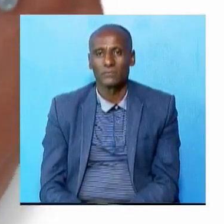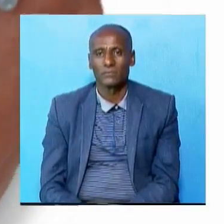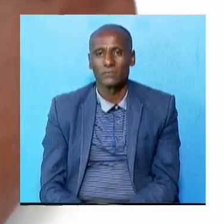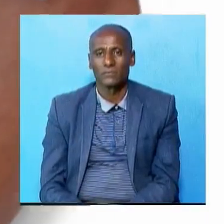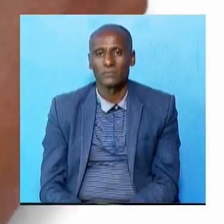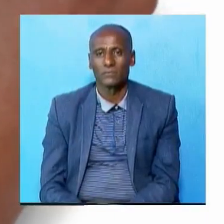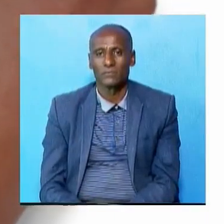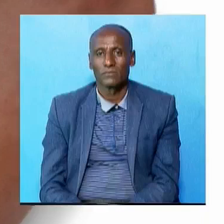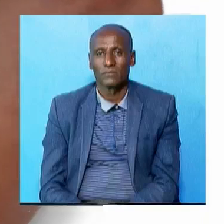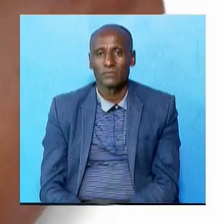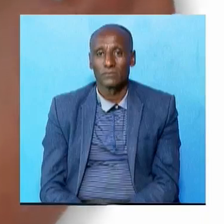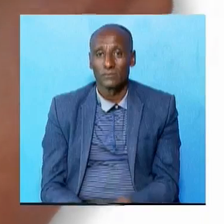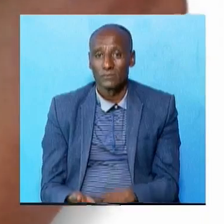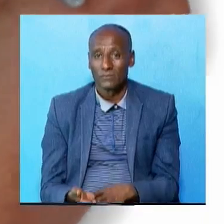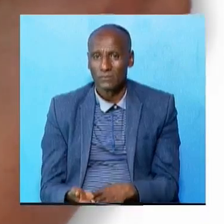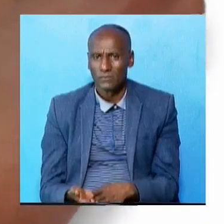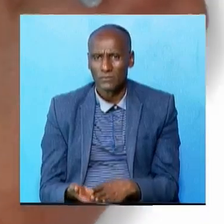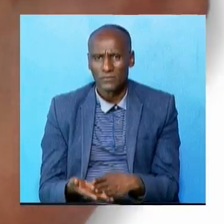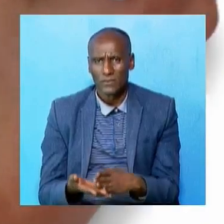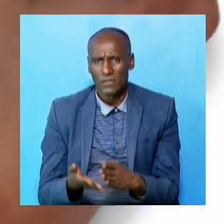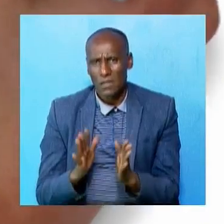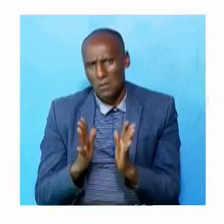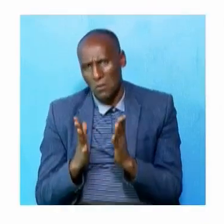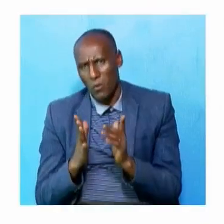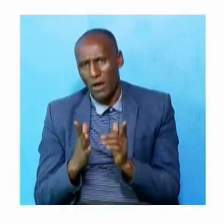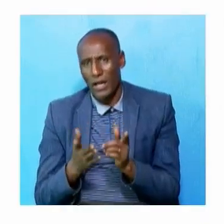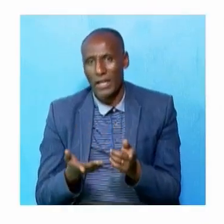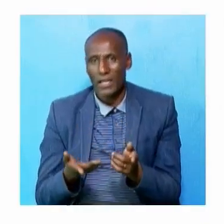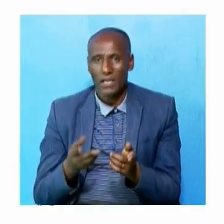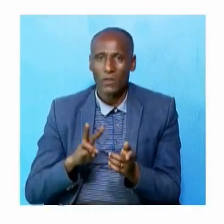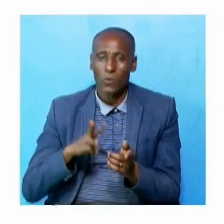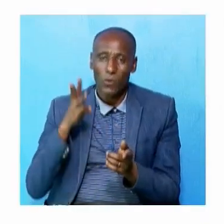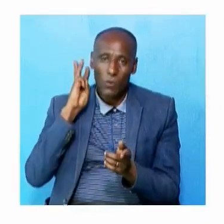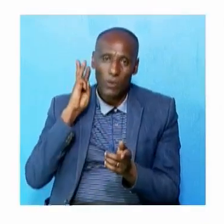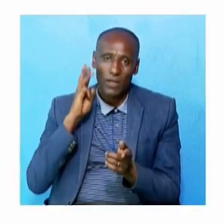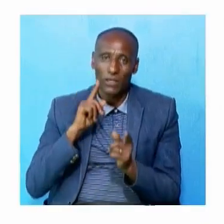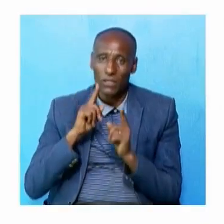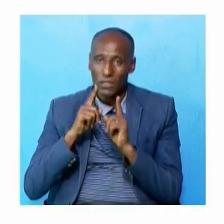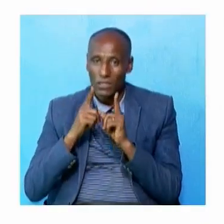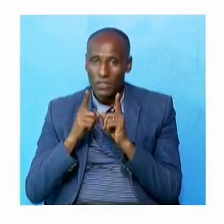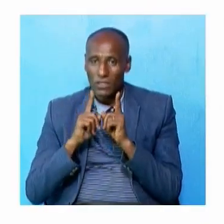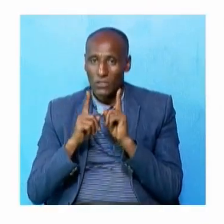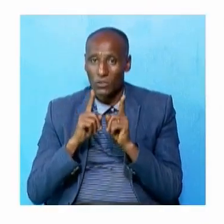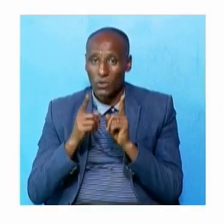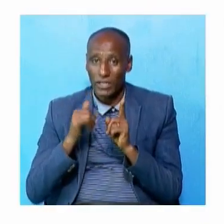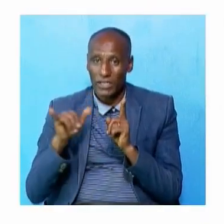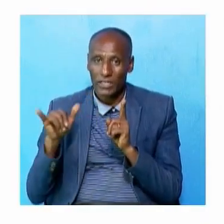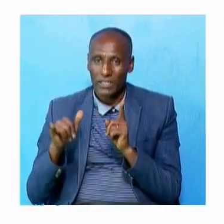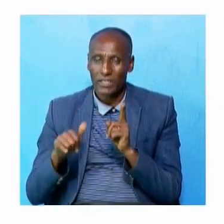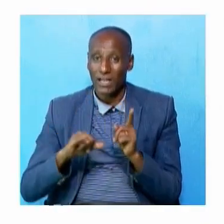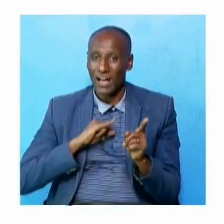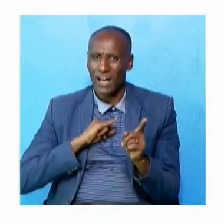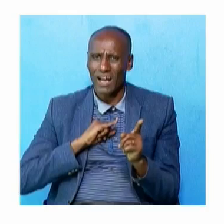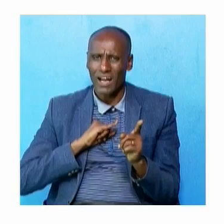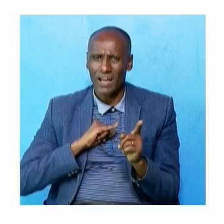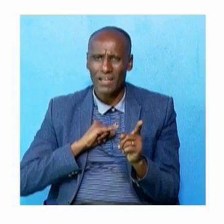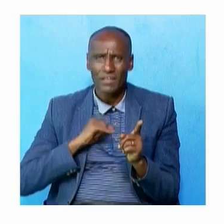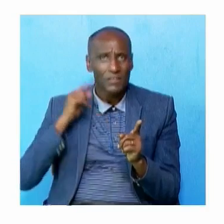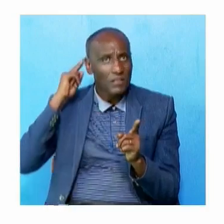okay? While we were talking, I remembered